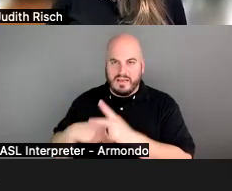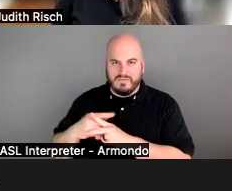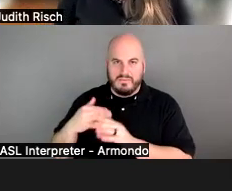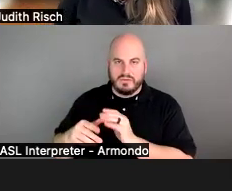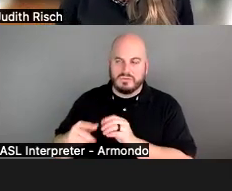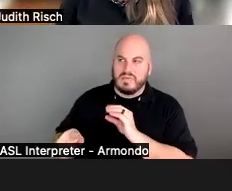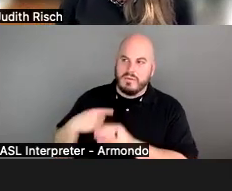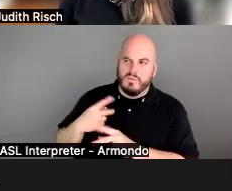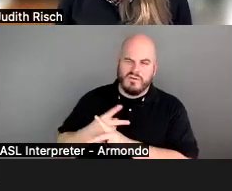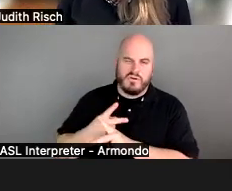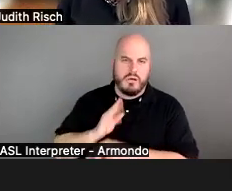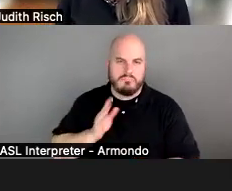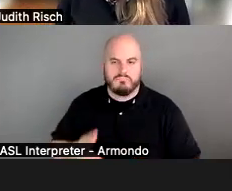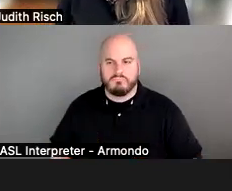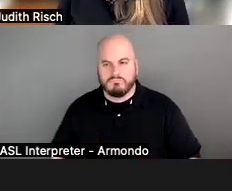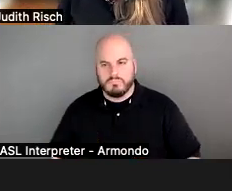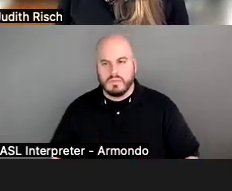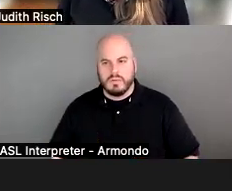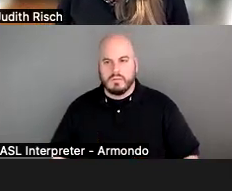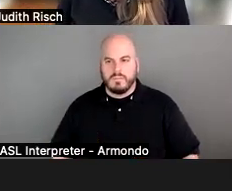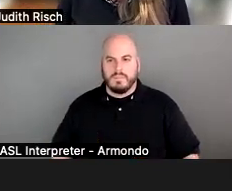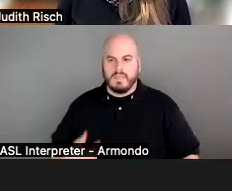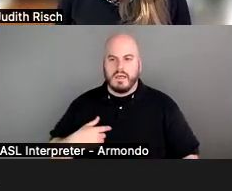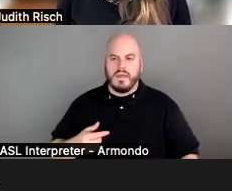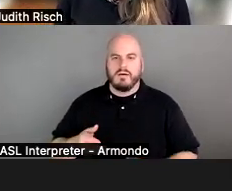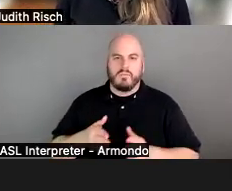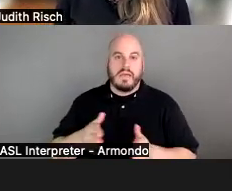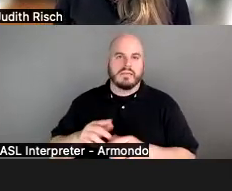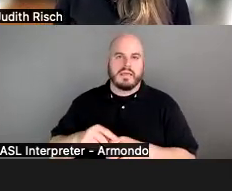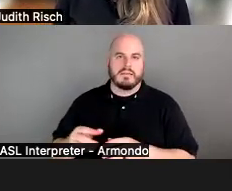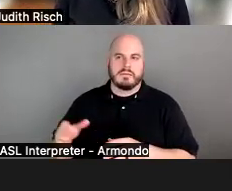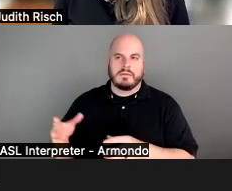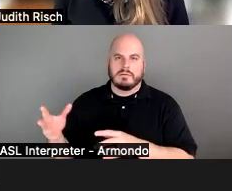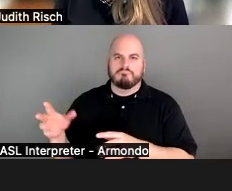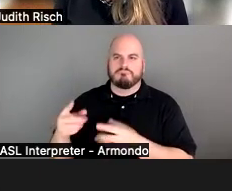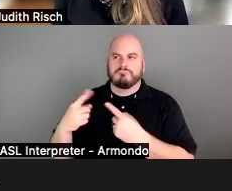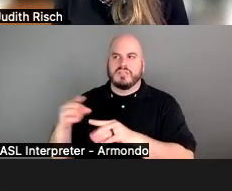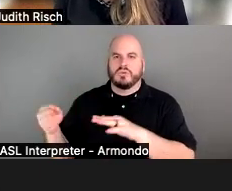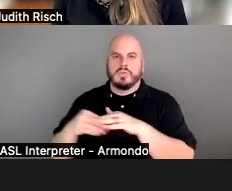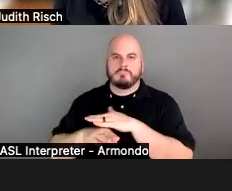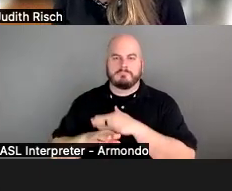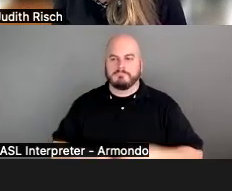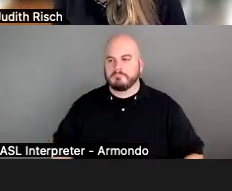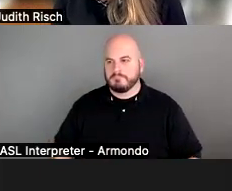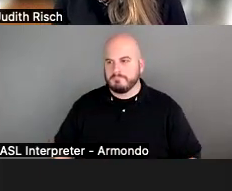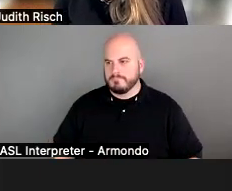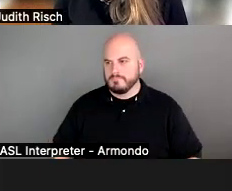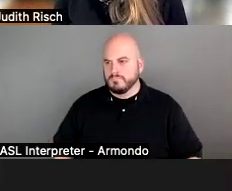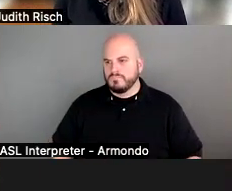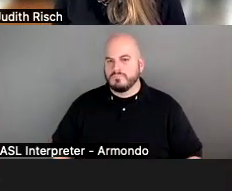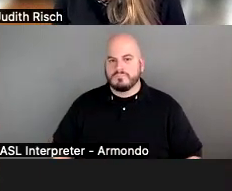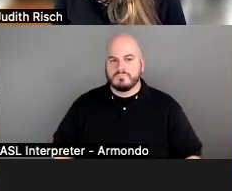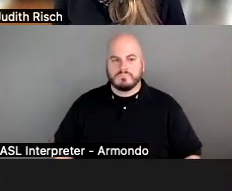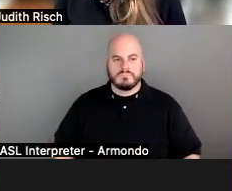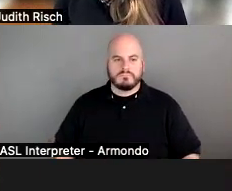email. We'll figure it out. I have back-end ways to get people in. Thanks, Judith. I think we have,